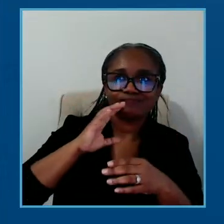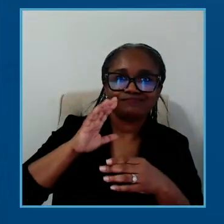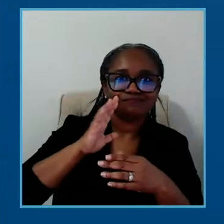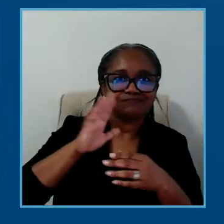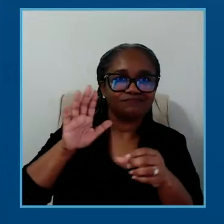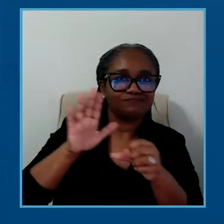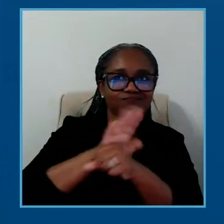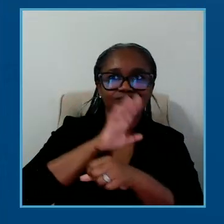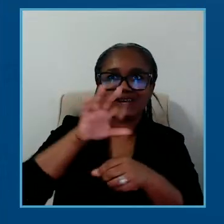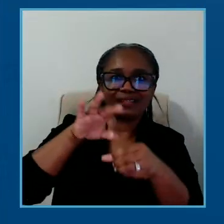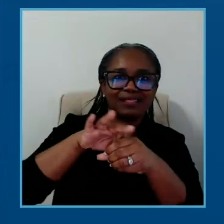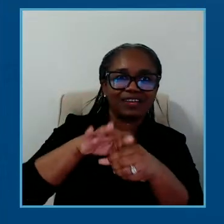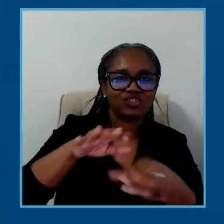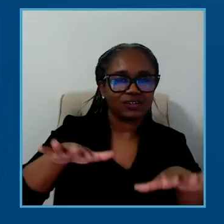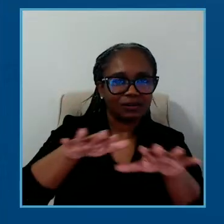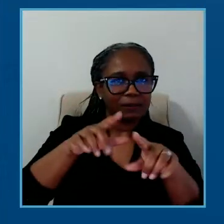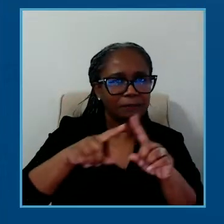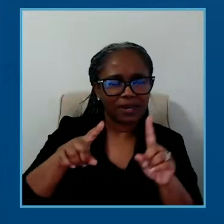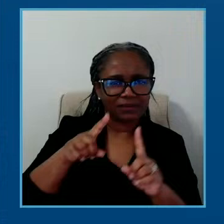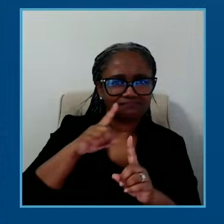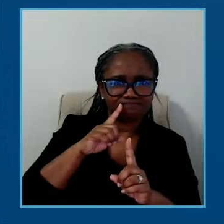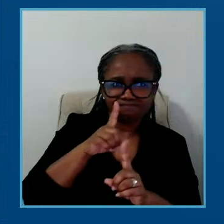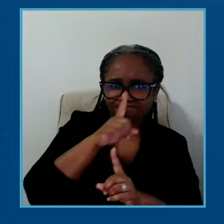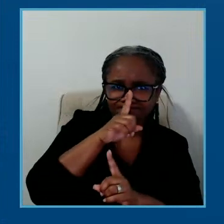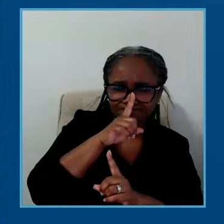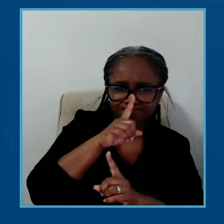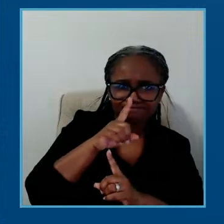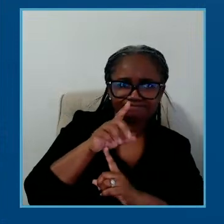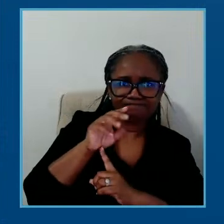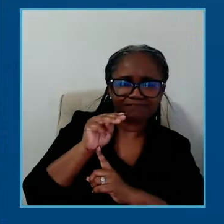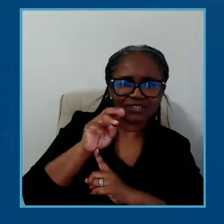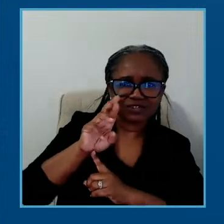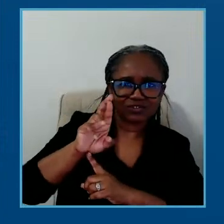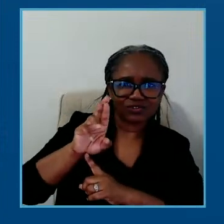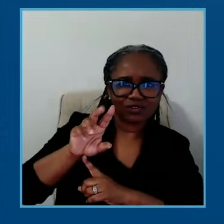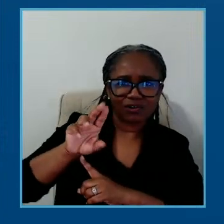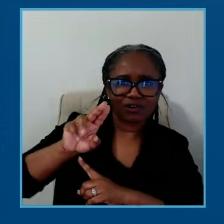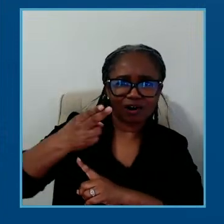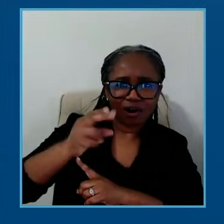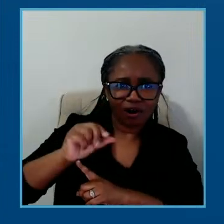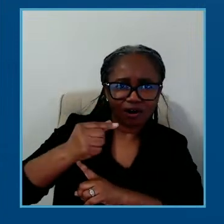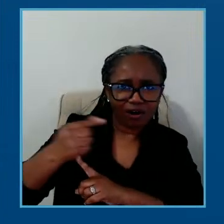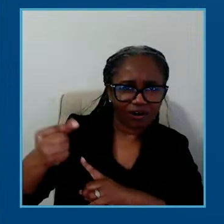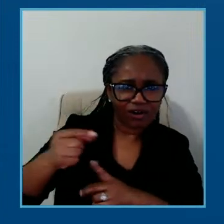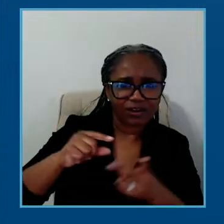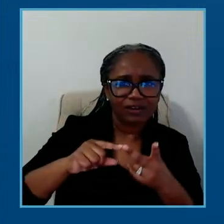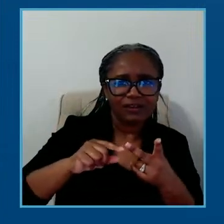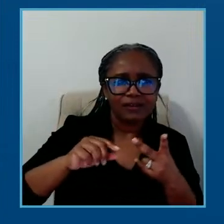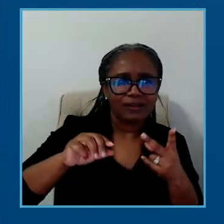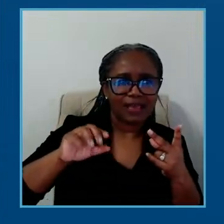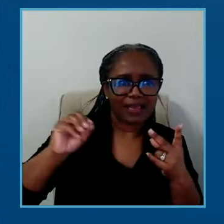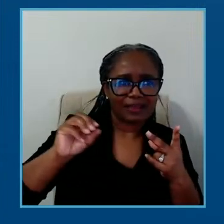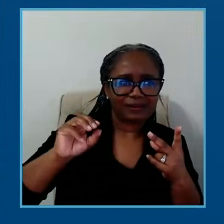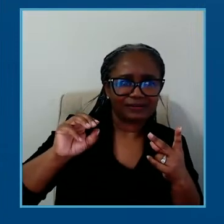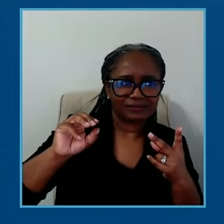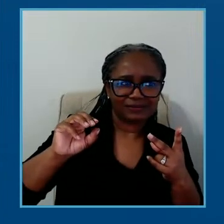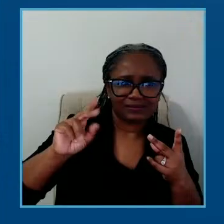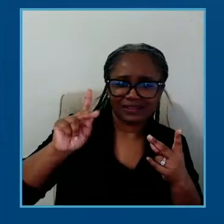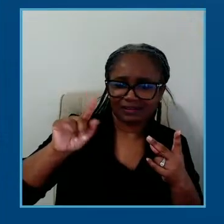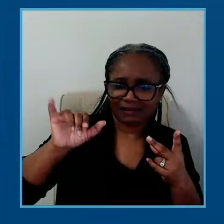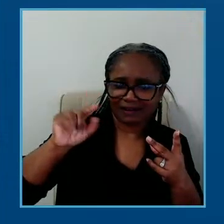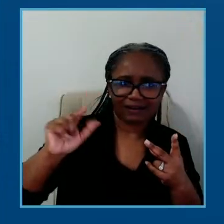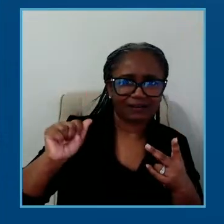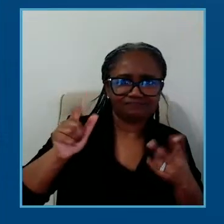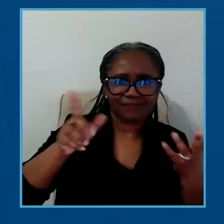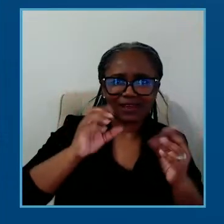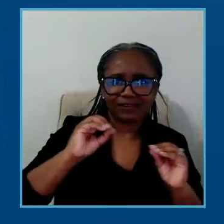in any way here. They actually had like no involvement or control over how this election was conducted any more than Ms. Free did. They did